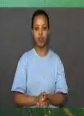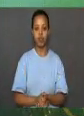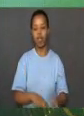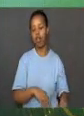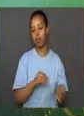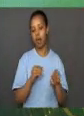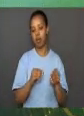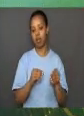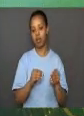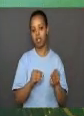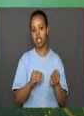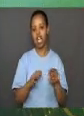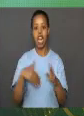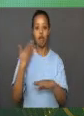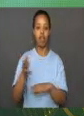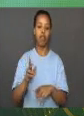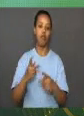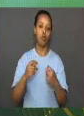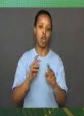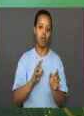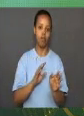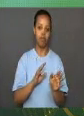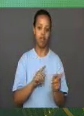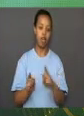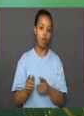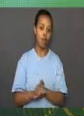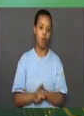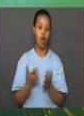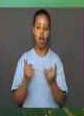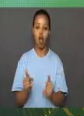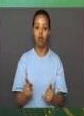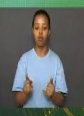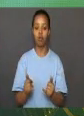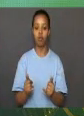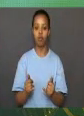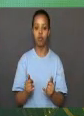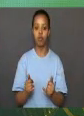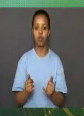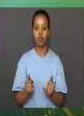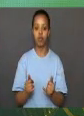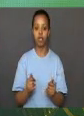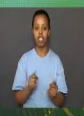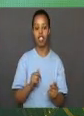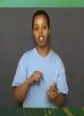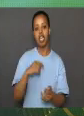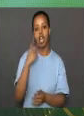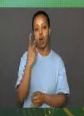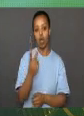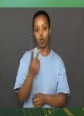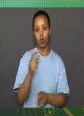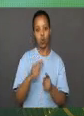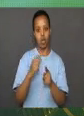Students, for our next activity, write down the definitions for the